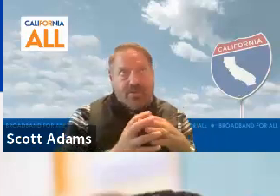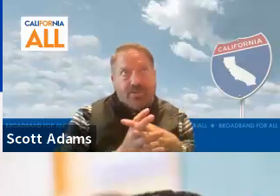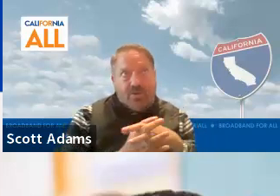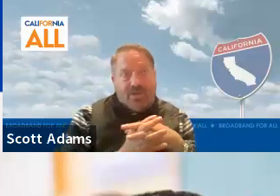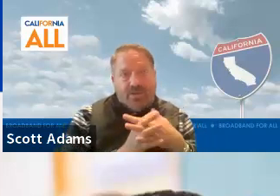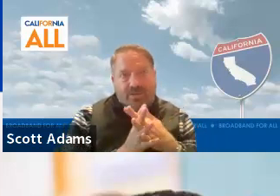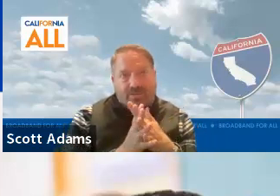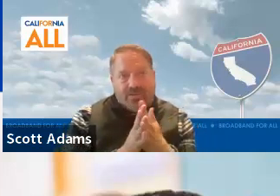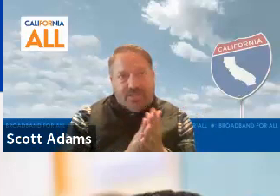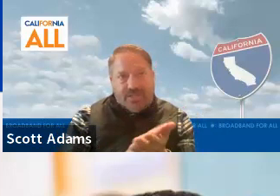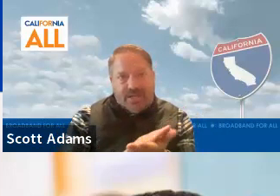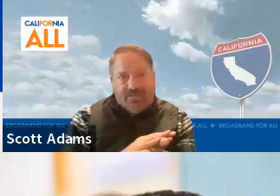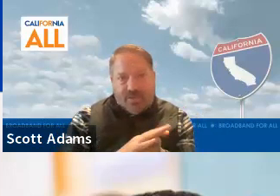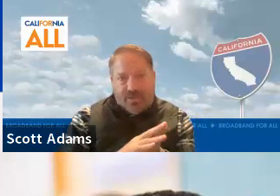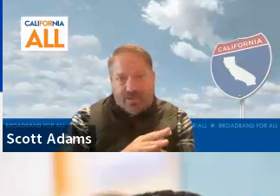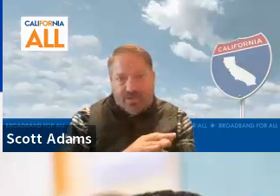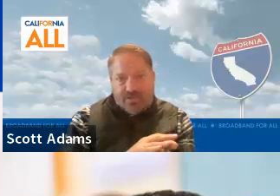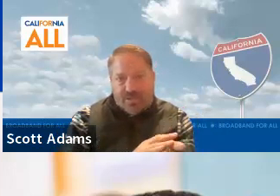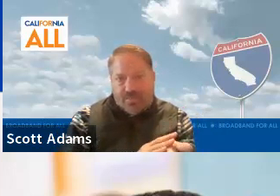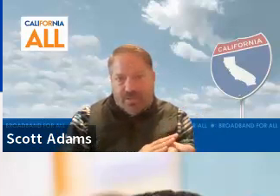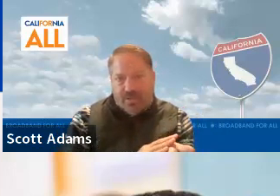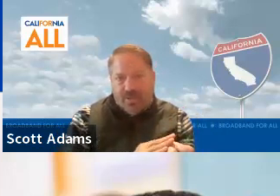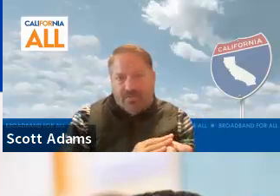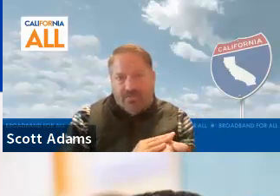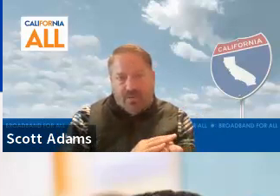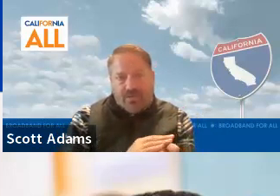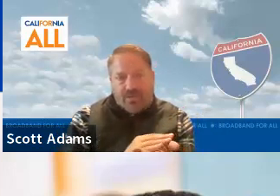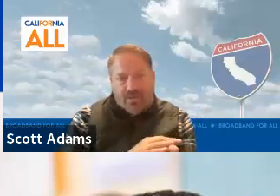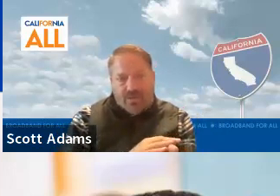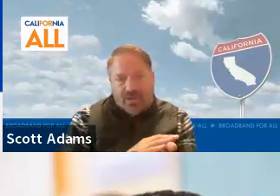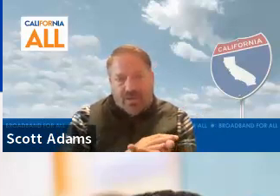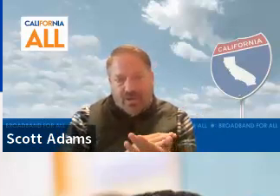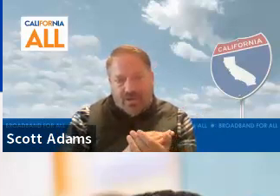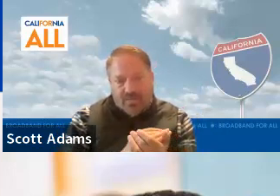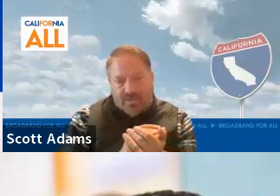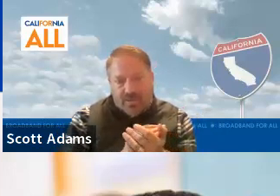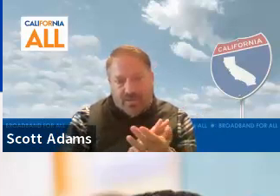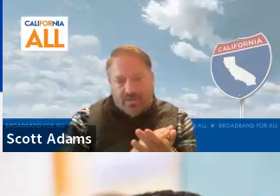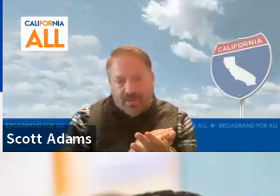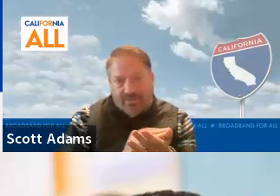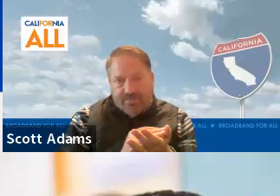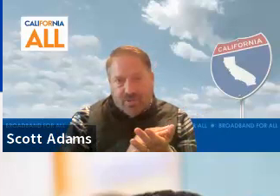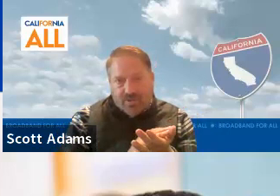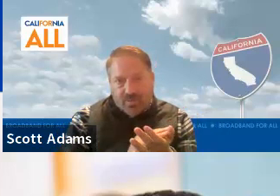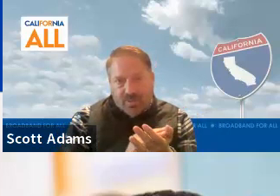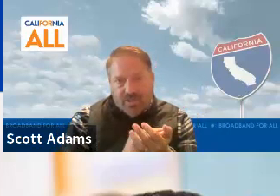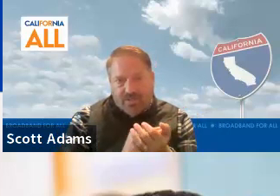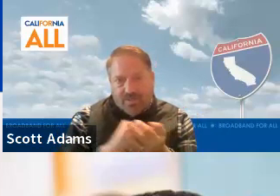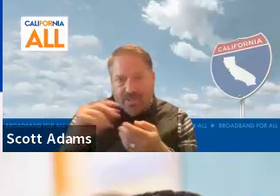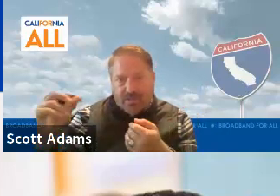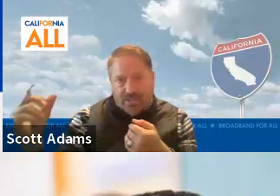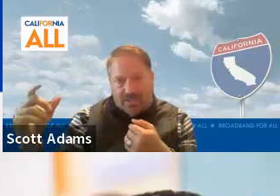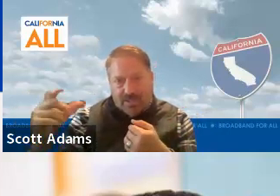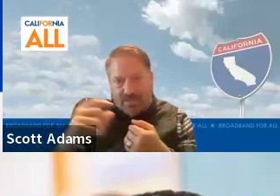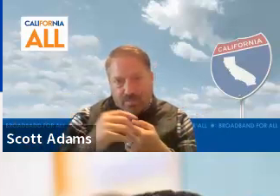that there's already the $6.5 billion that have been focused on the infrastructure piece,